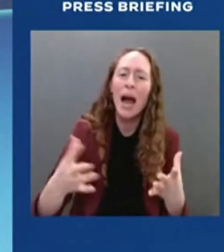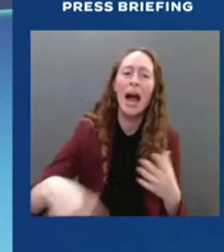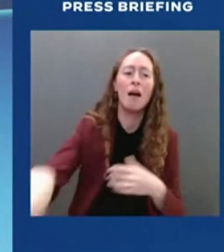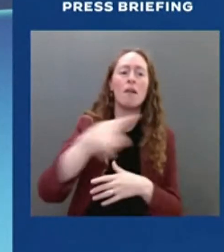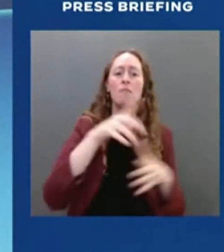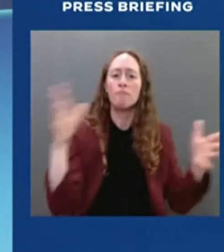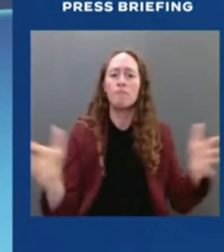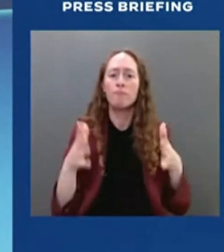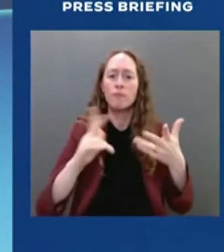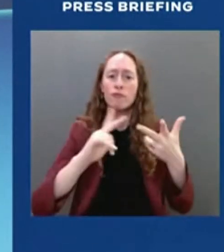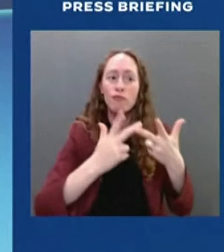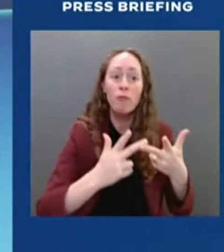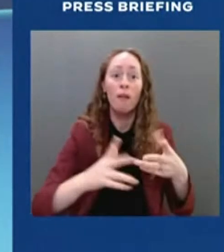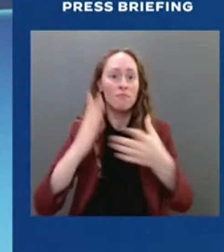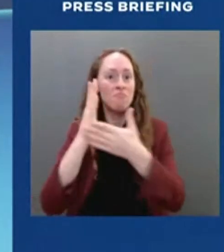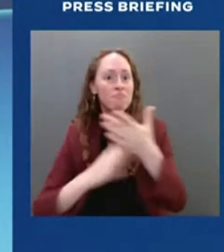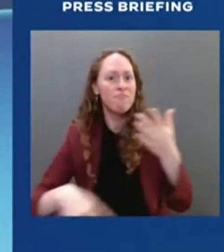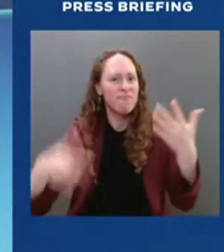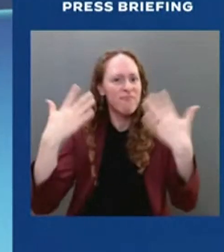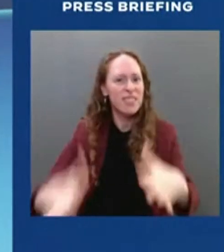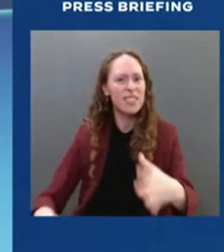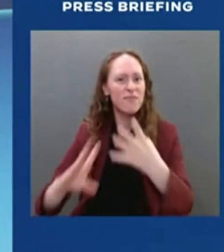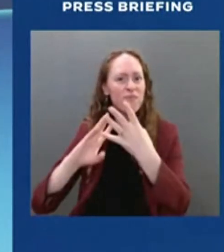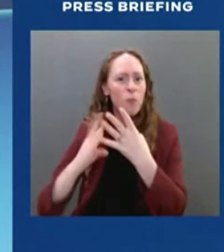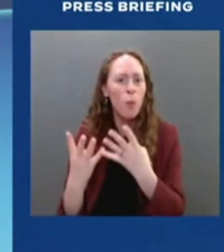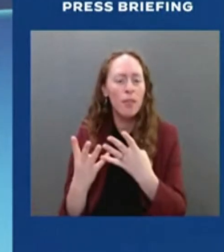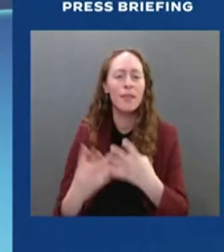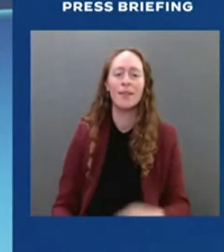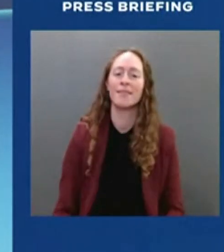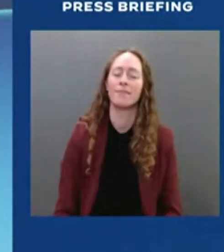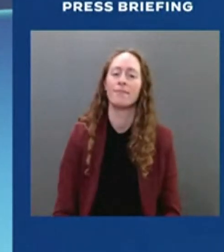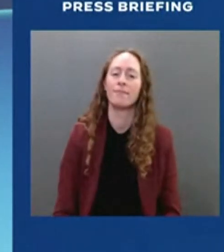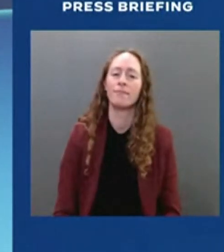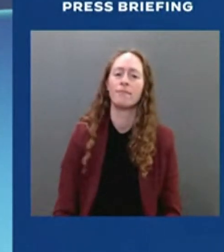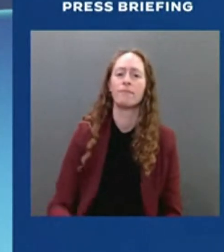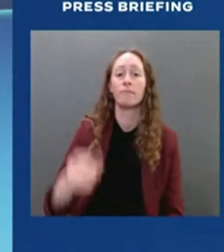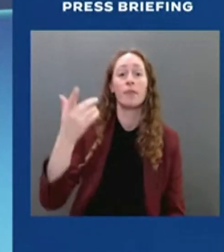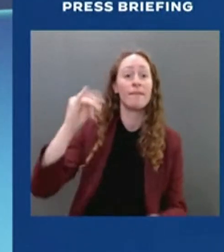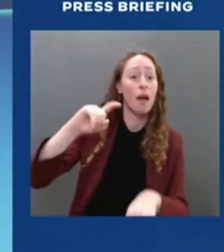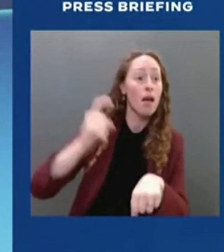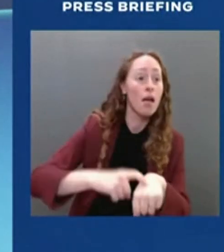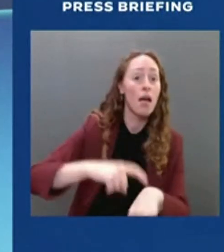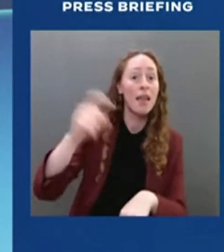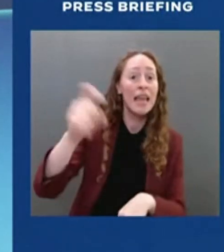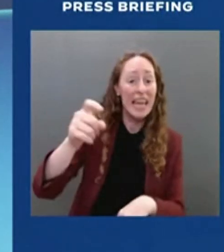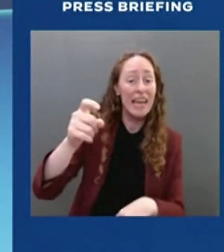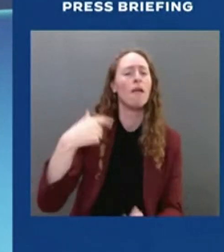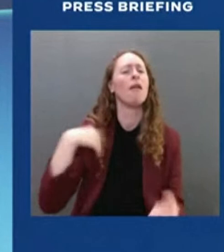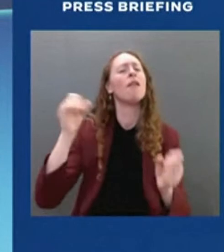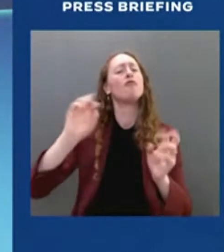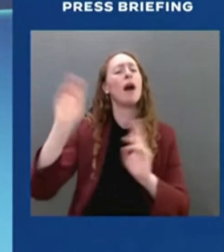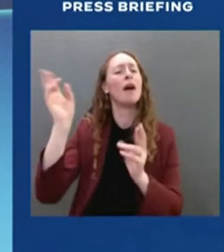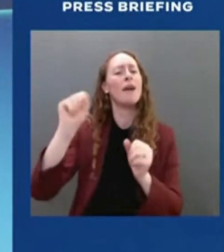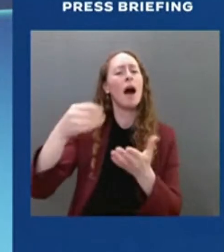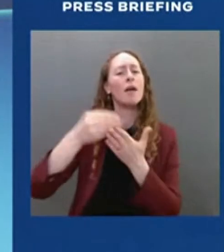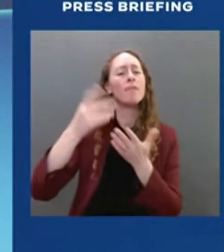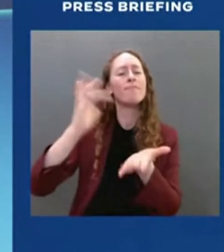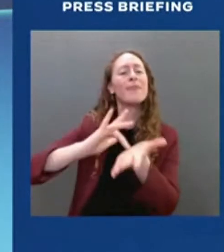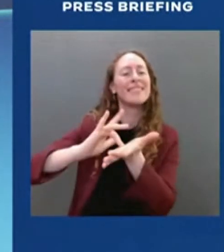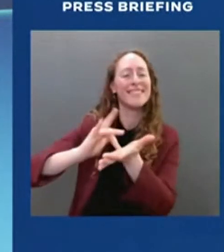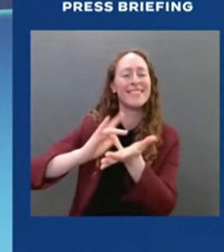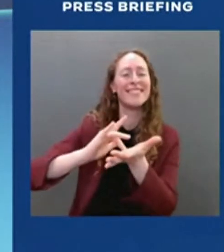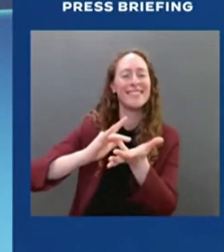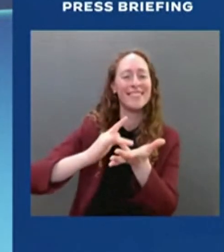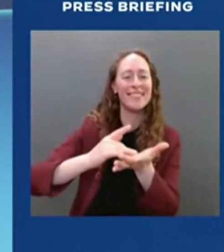that treatments and testing are widely available. But let me make another really important point. We are experiencing about 300